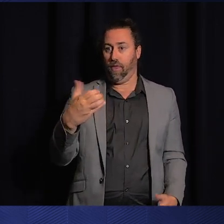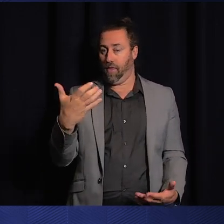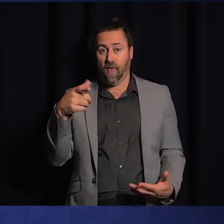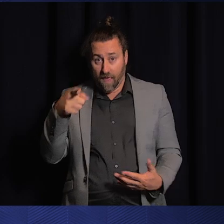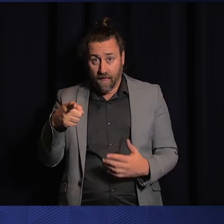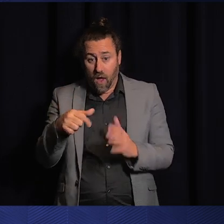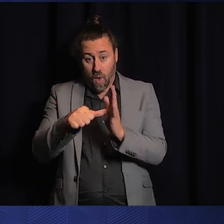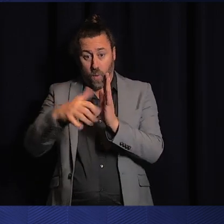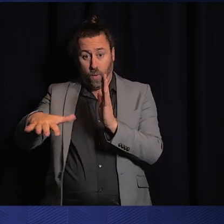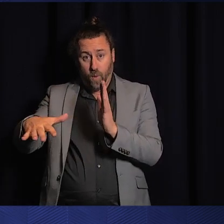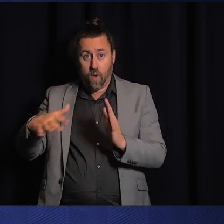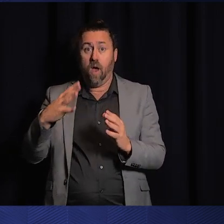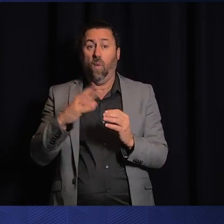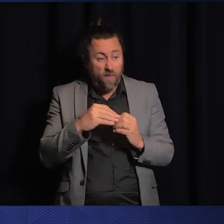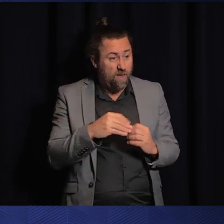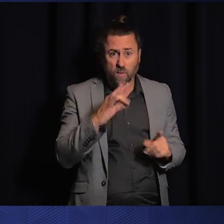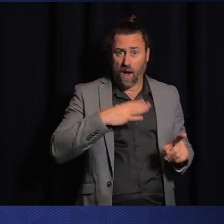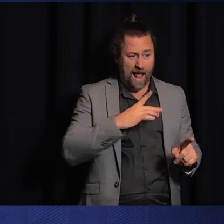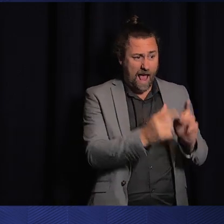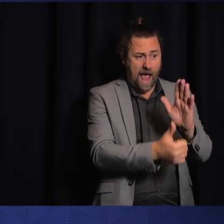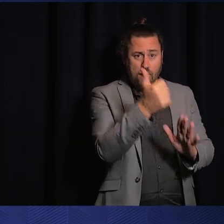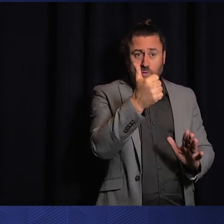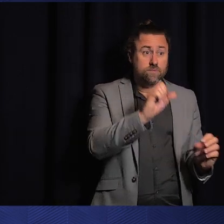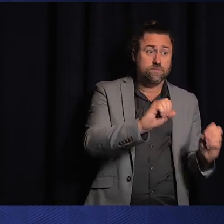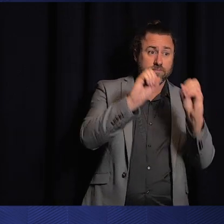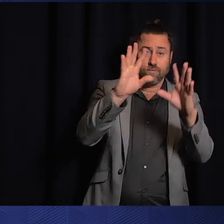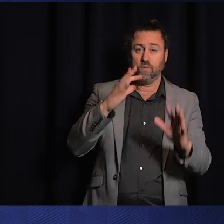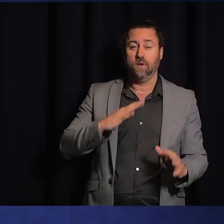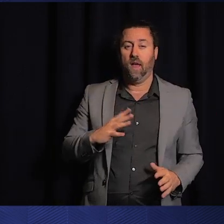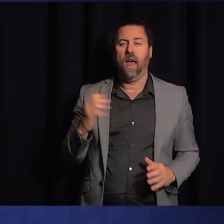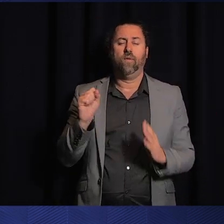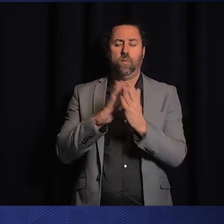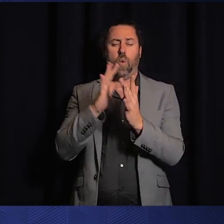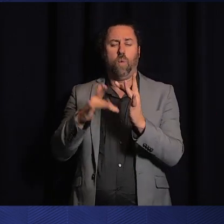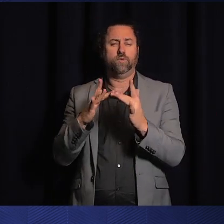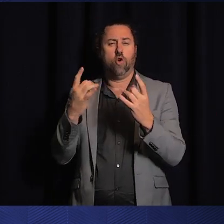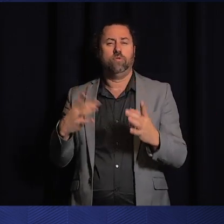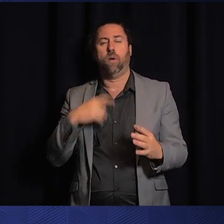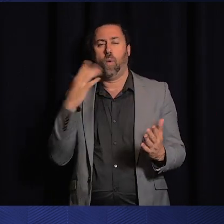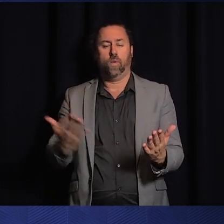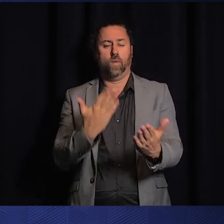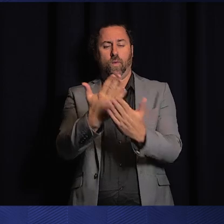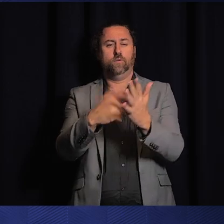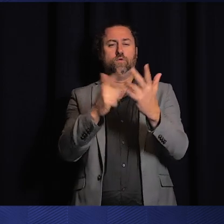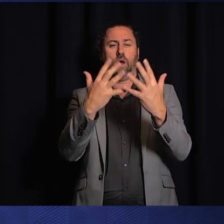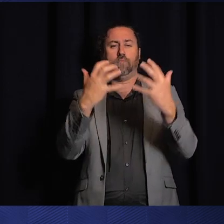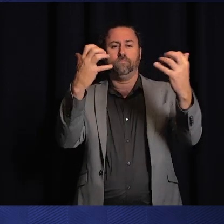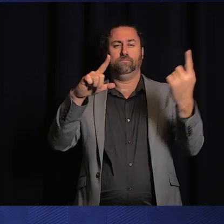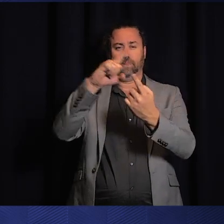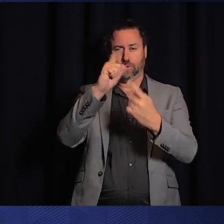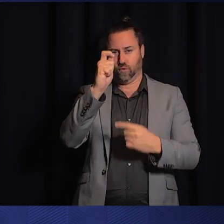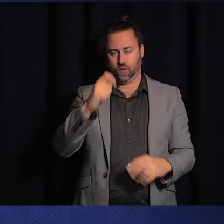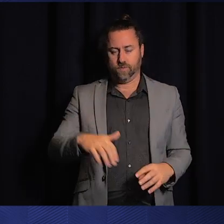through evictions. So it's already published on the OHCHR website. Very quickly